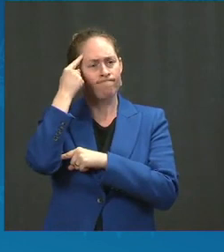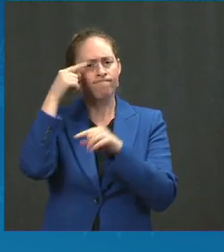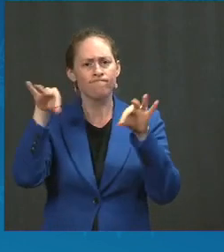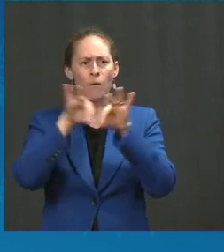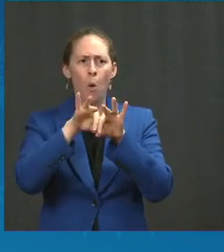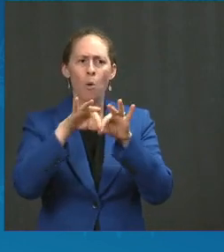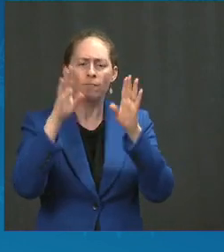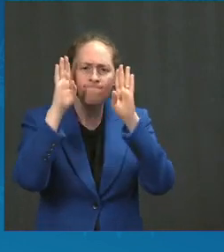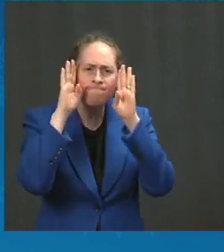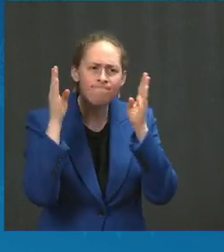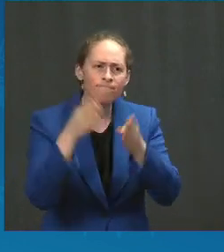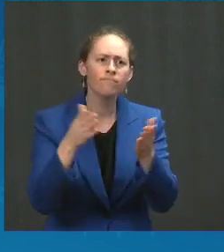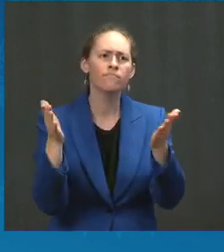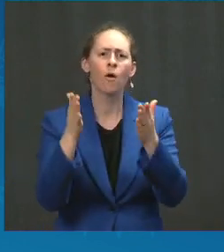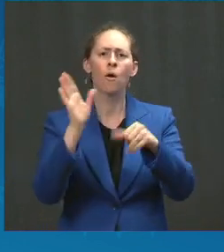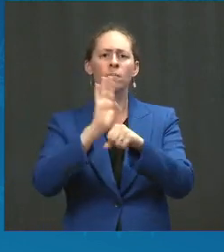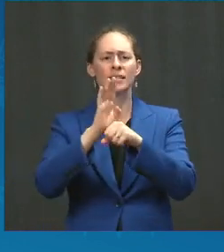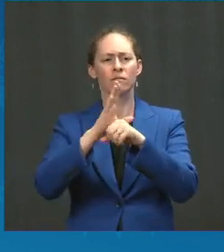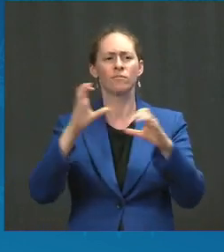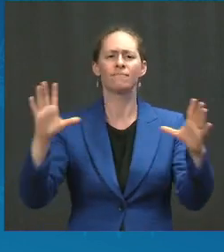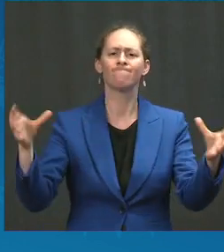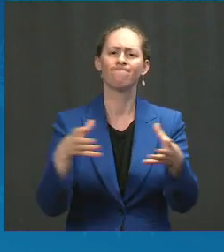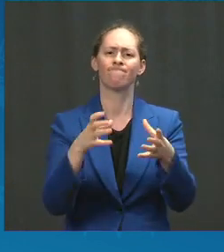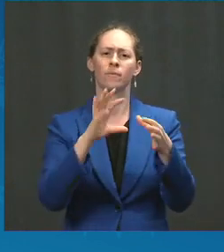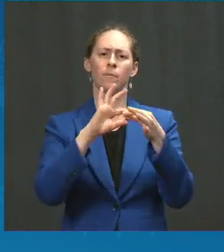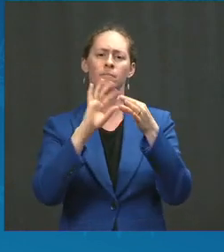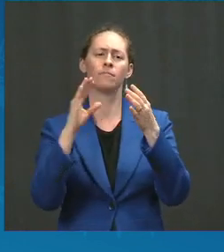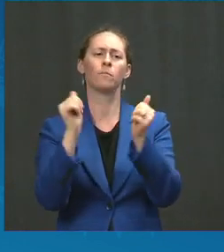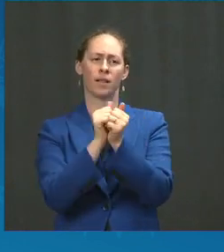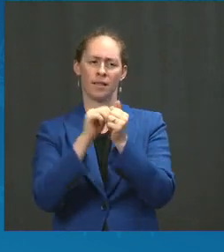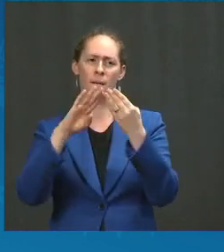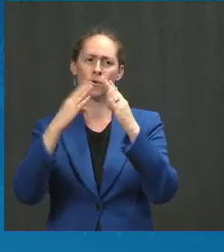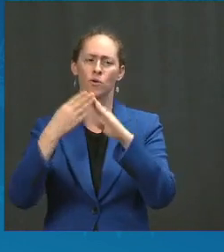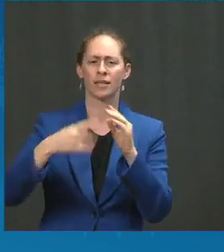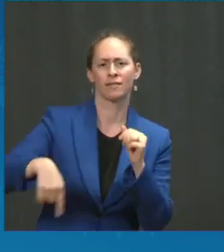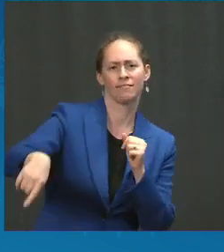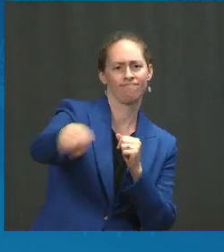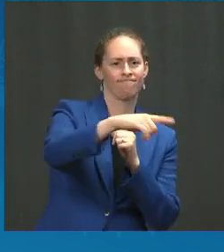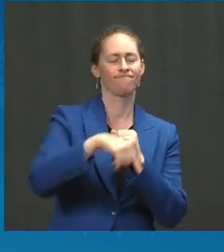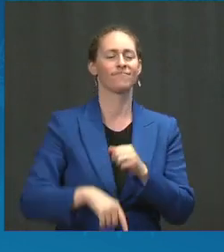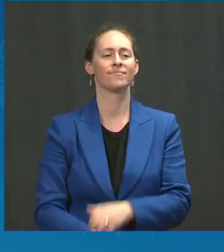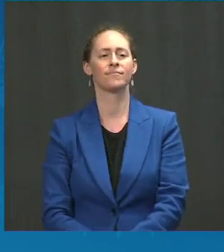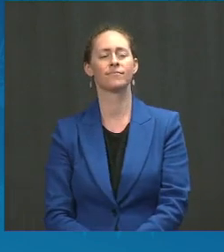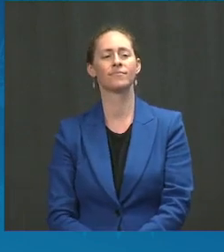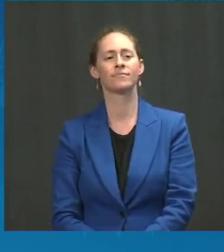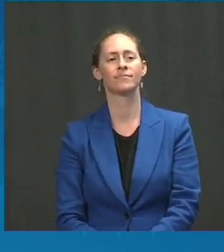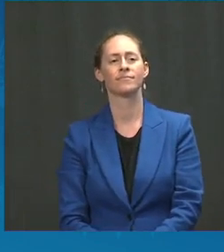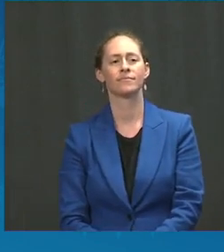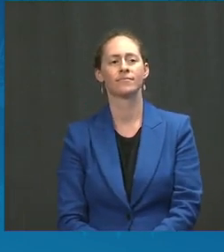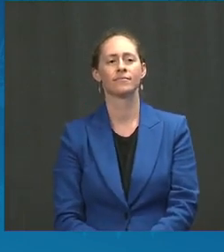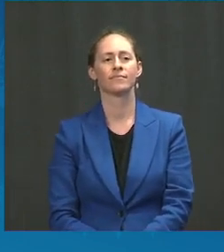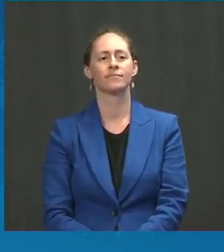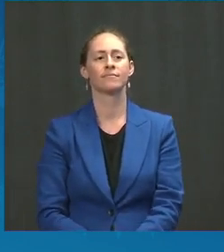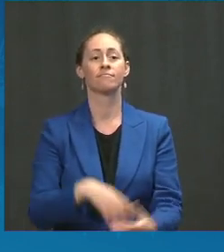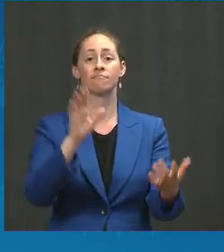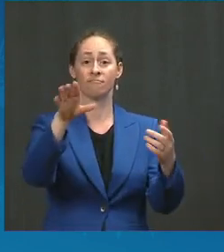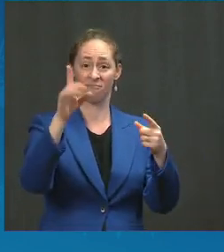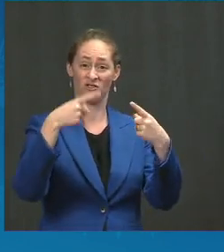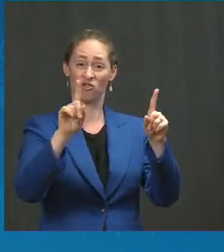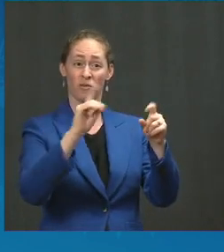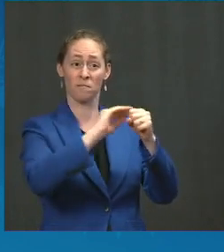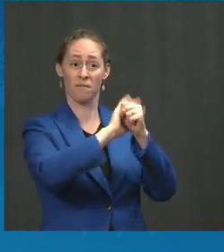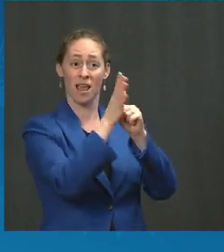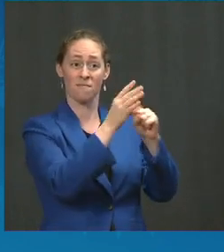which are a critical part of SBA's network. During the pandemic, they were able to provide billions of dollars in PPP